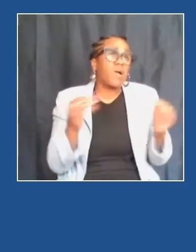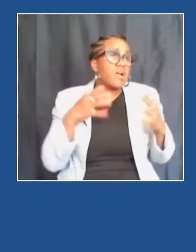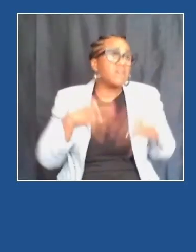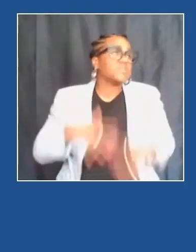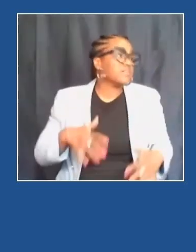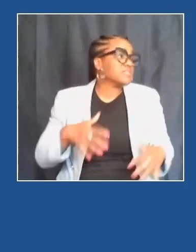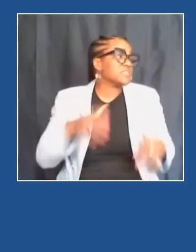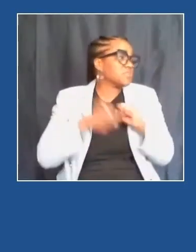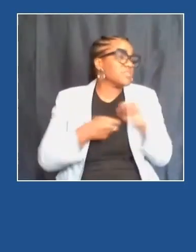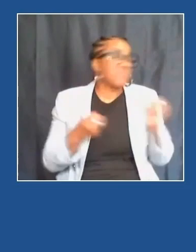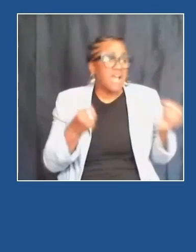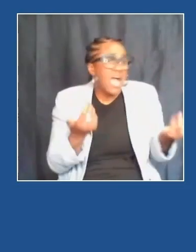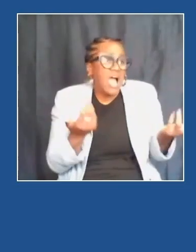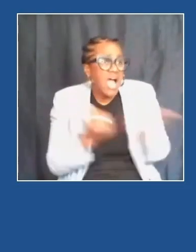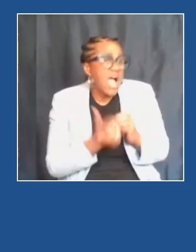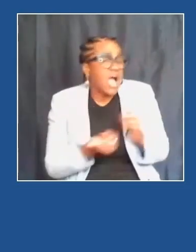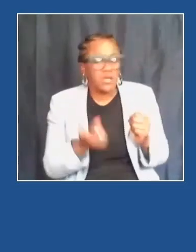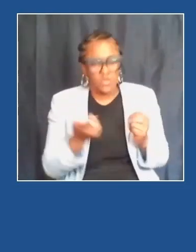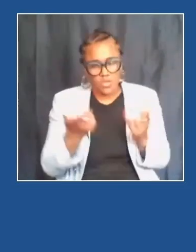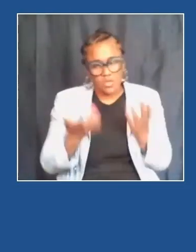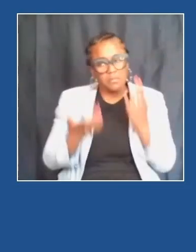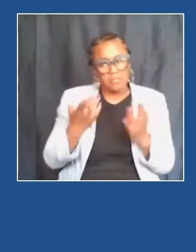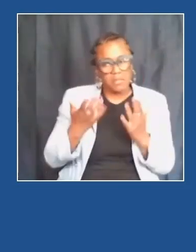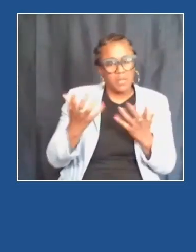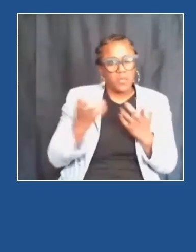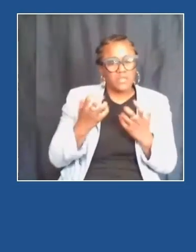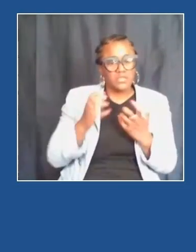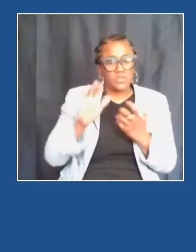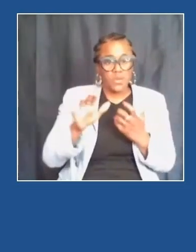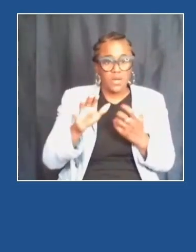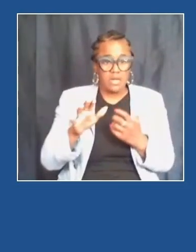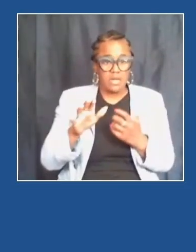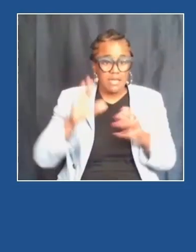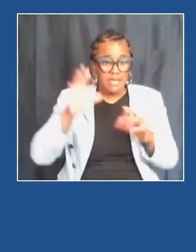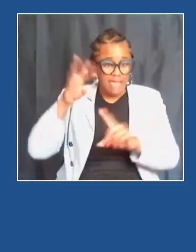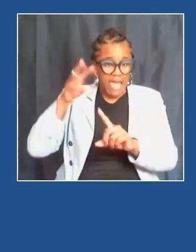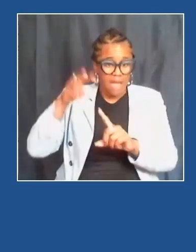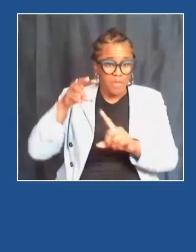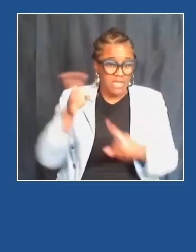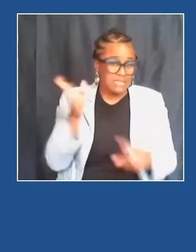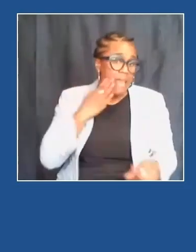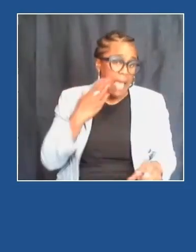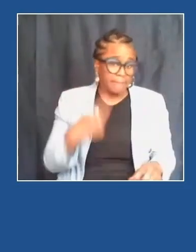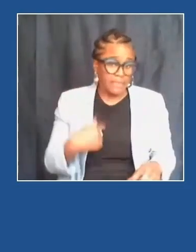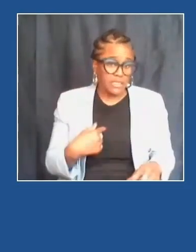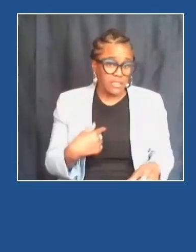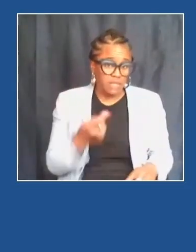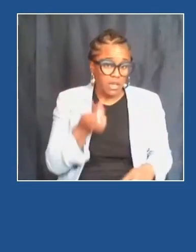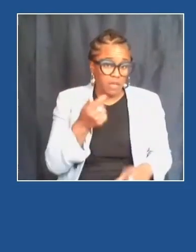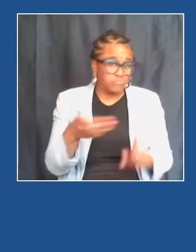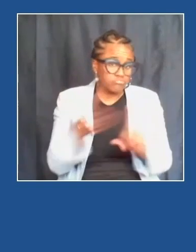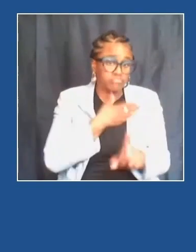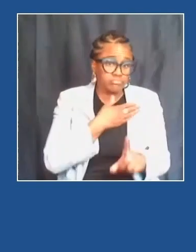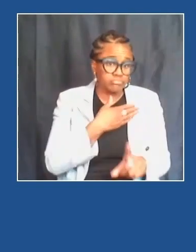sadness? All right, now you might want to reach through your camera and slap me a little bit, verbally, of